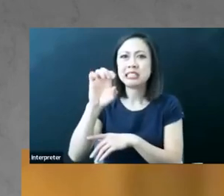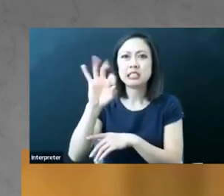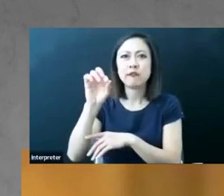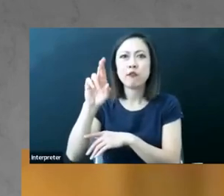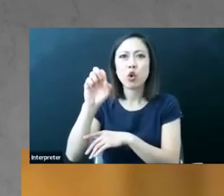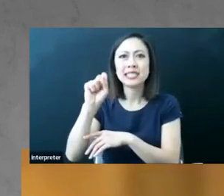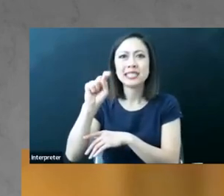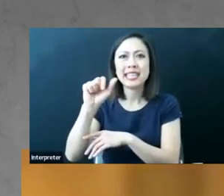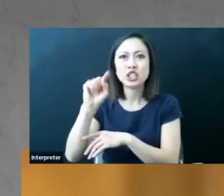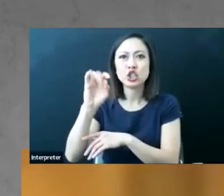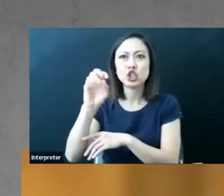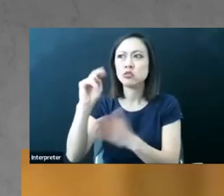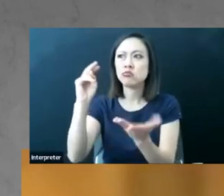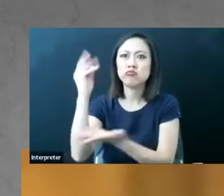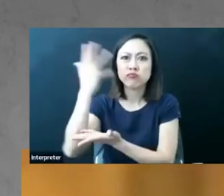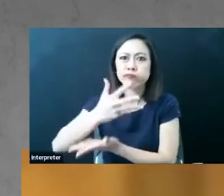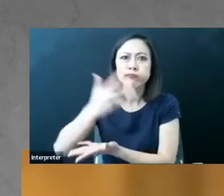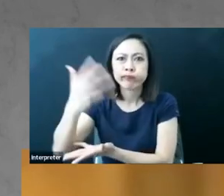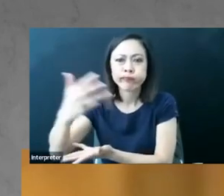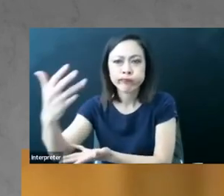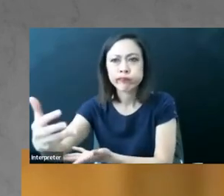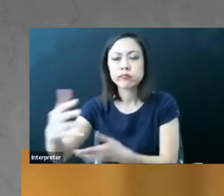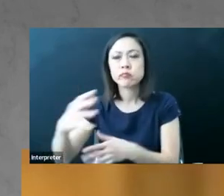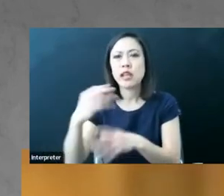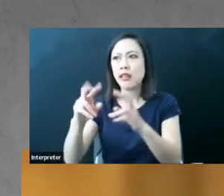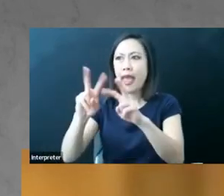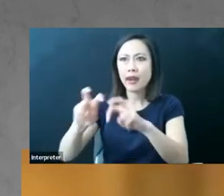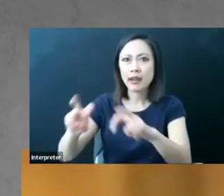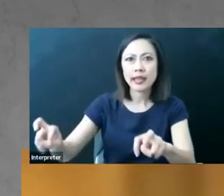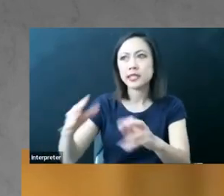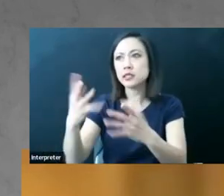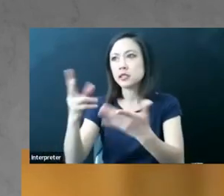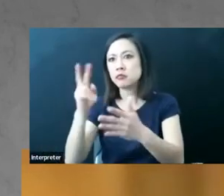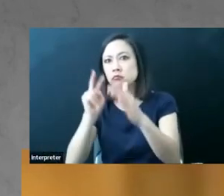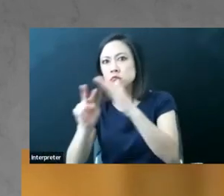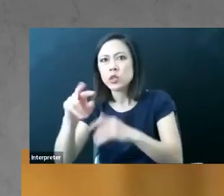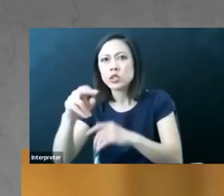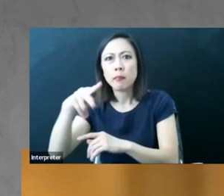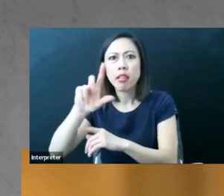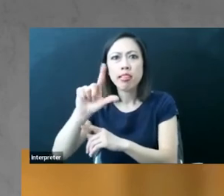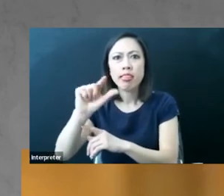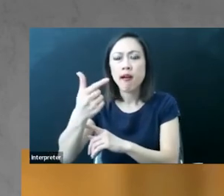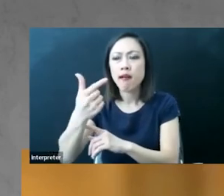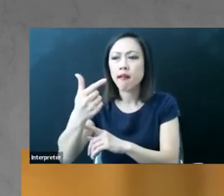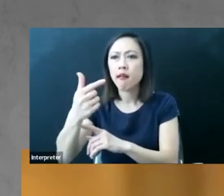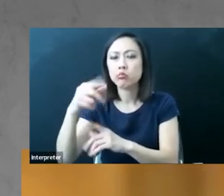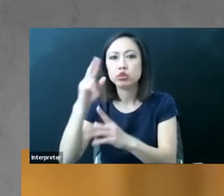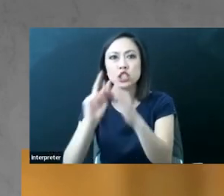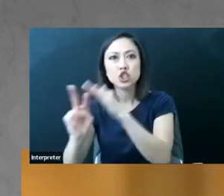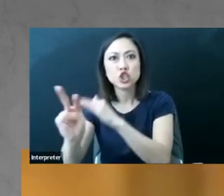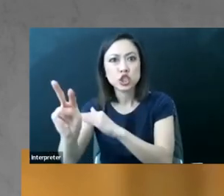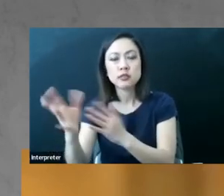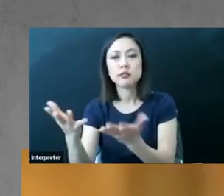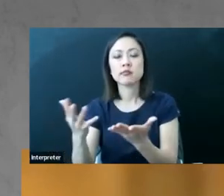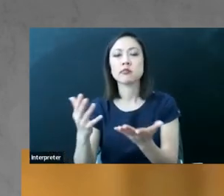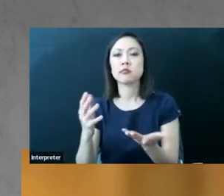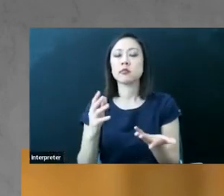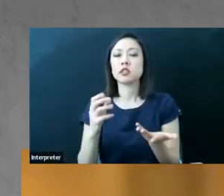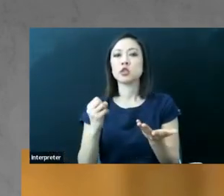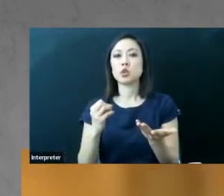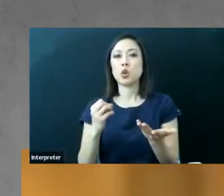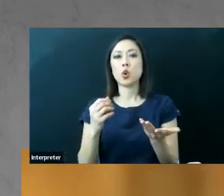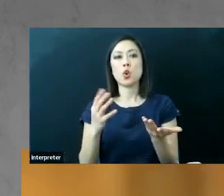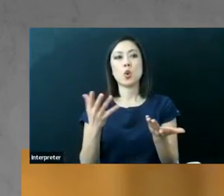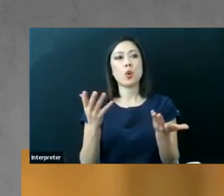analytics. So we're looking at flood prediction. So applied in so many ways, you know, responsibly